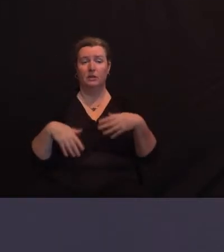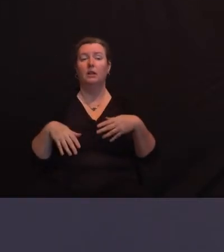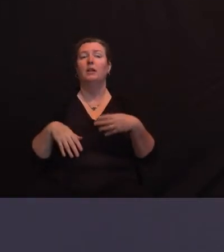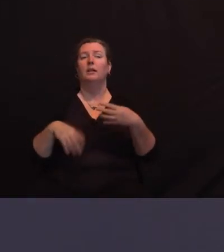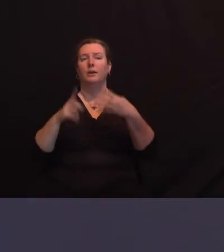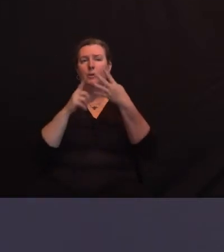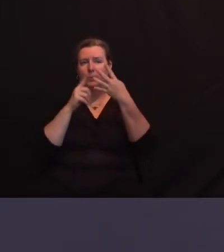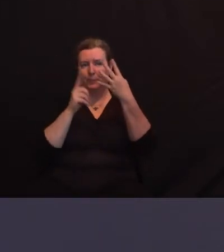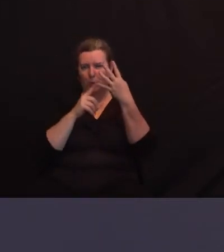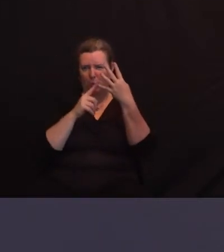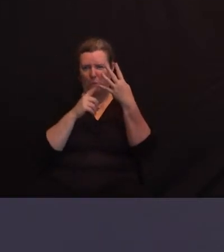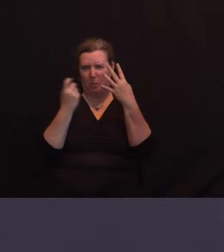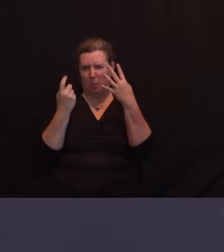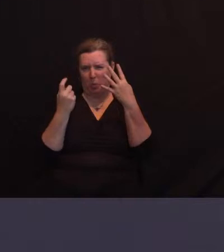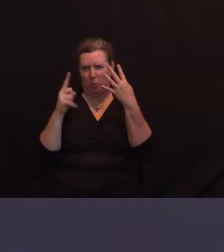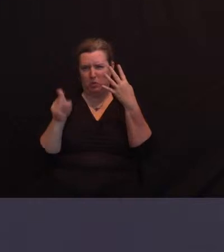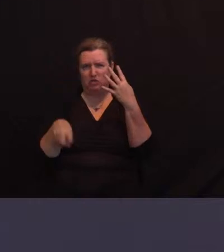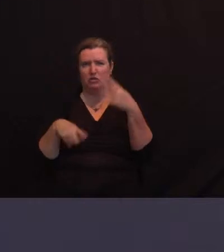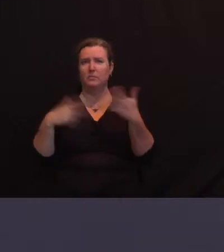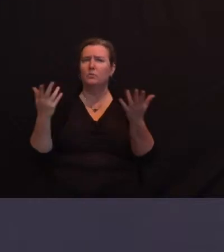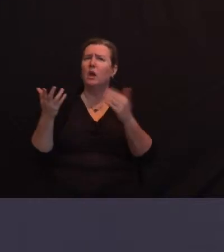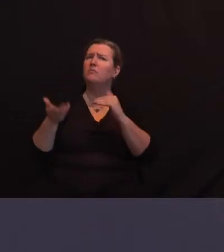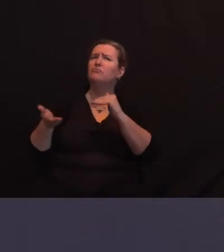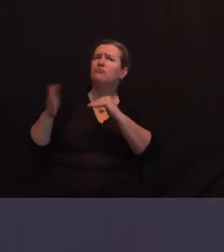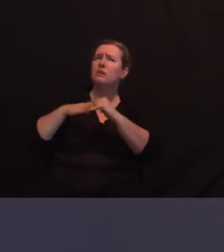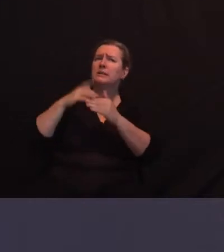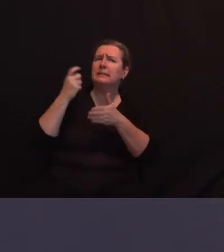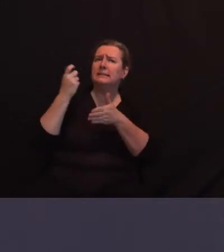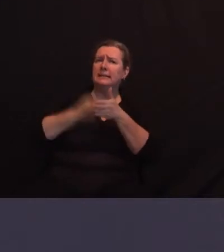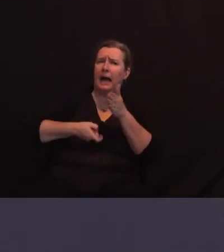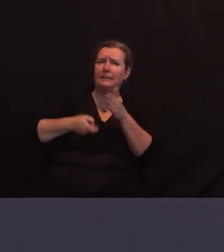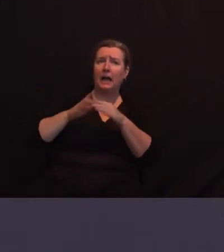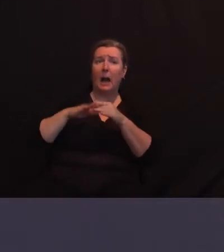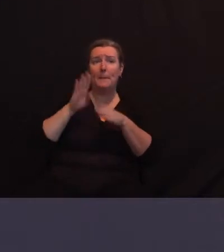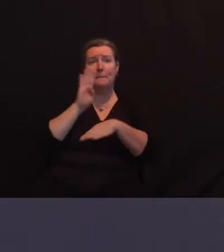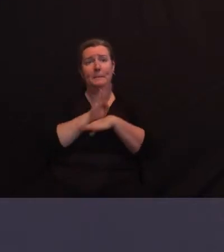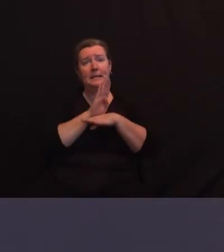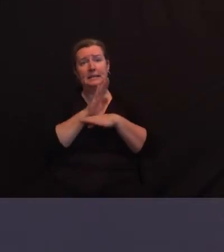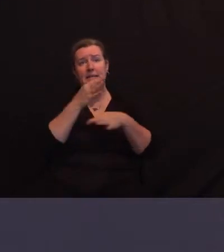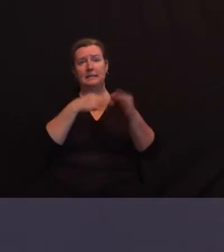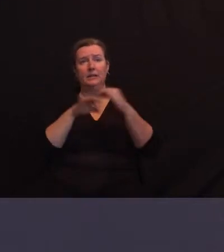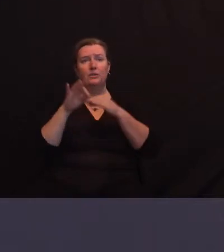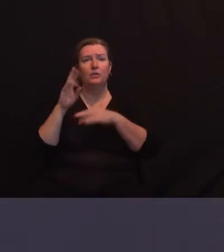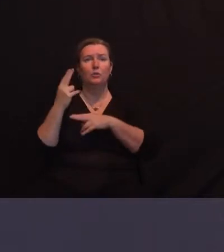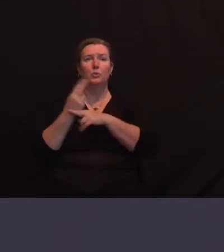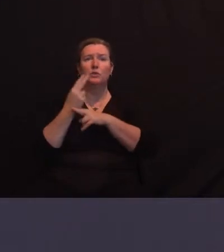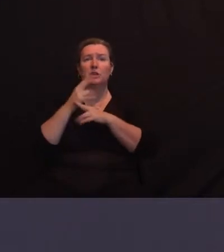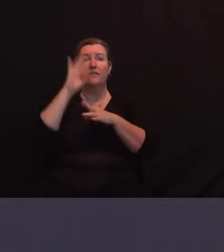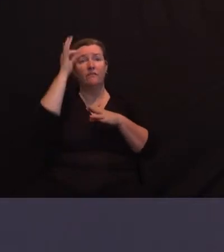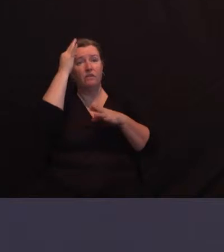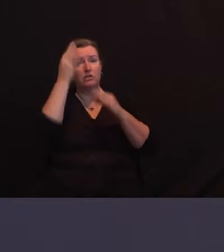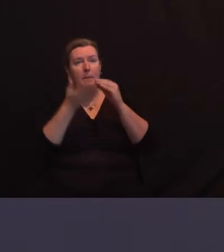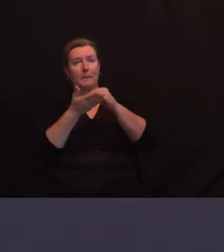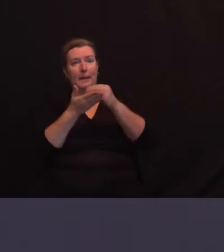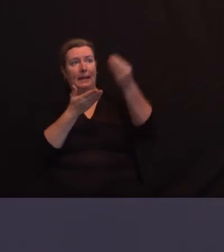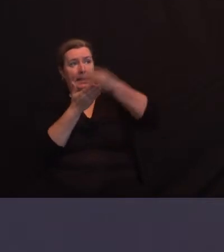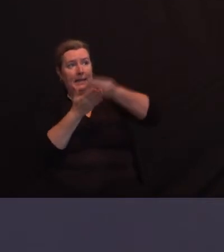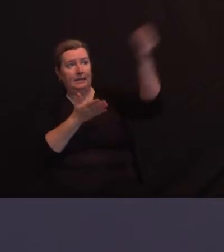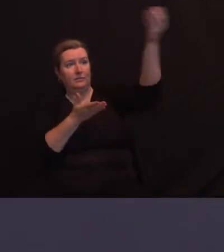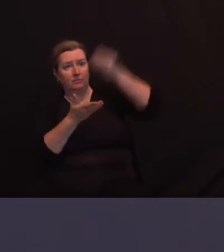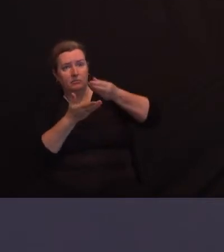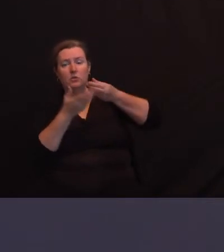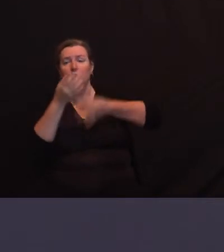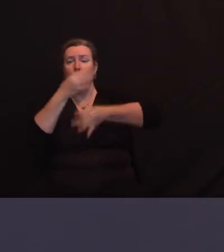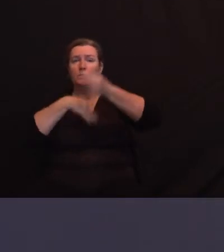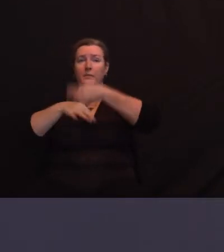the decision to raise taxes on businesses instead of using federal COVID relief funds to replenish the unemployment fund? Do you